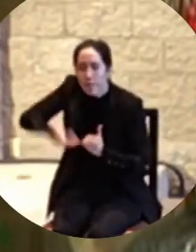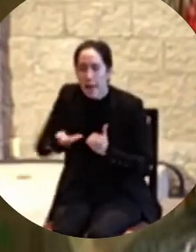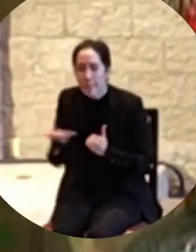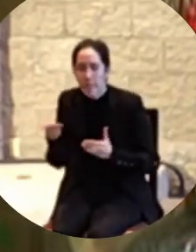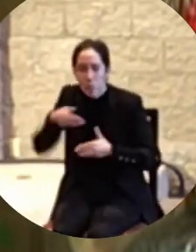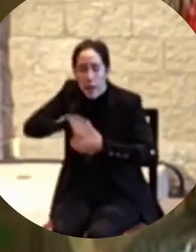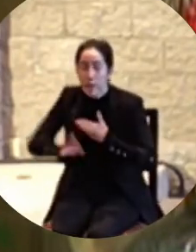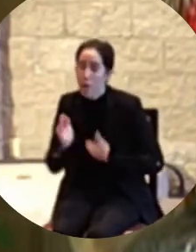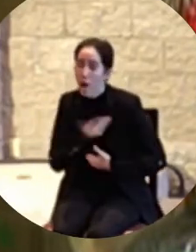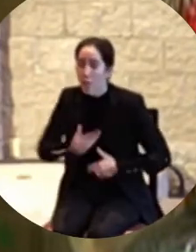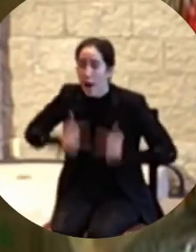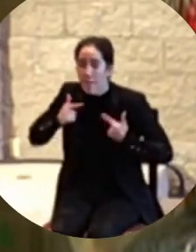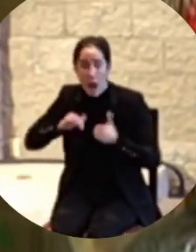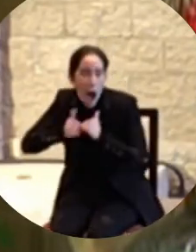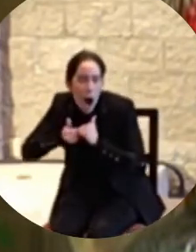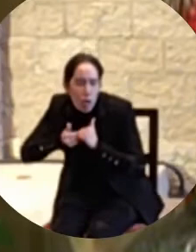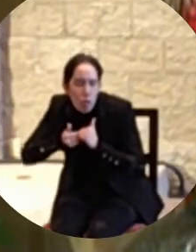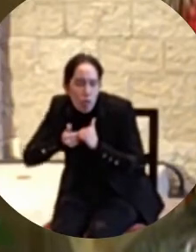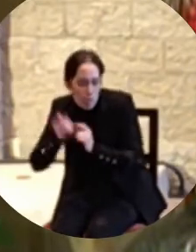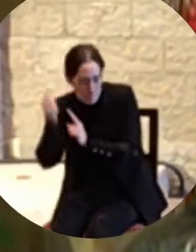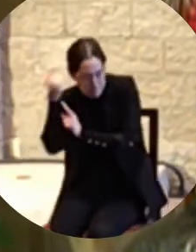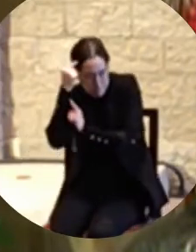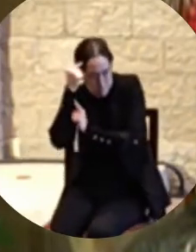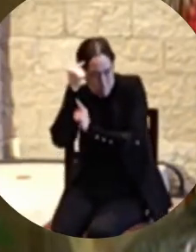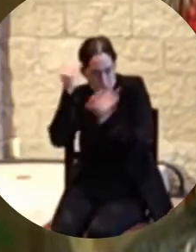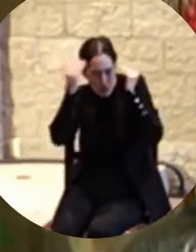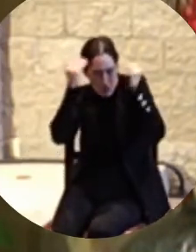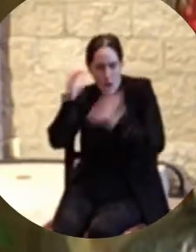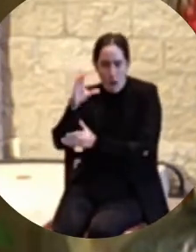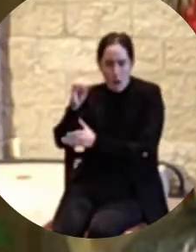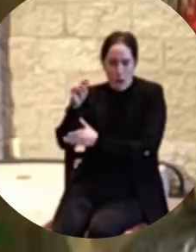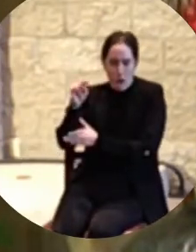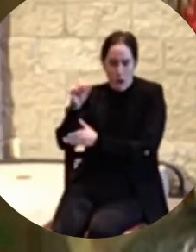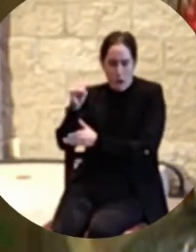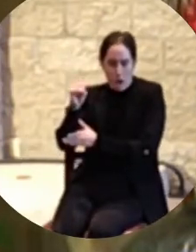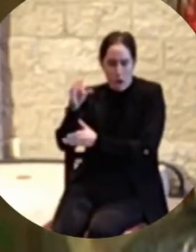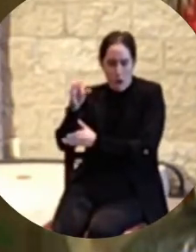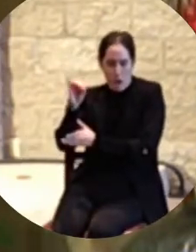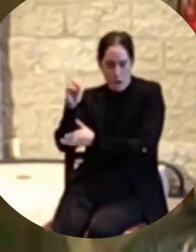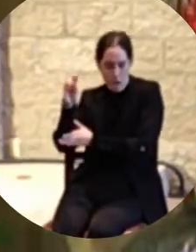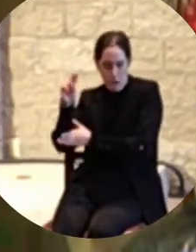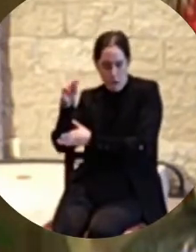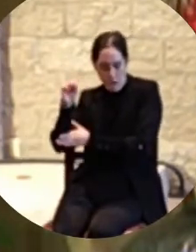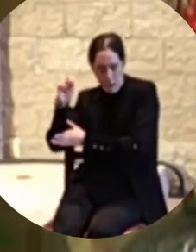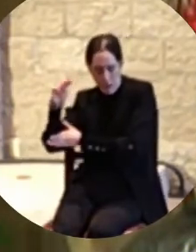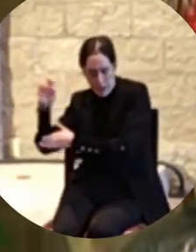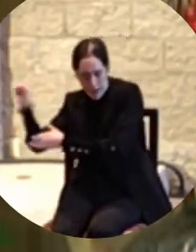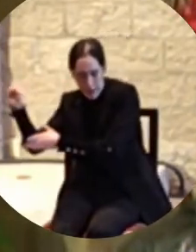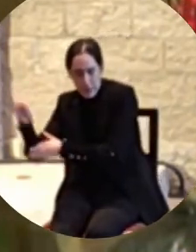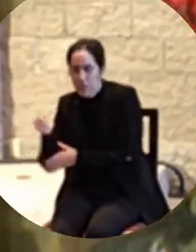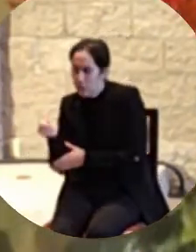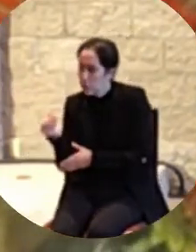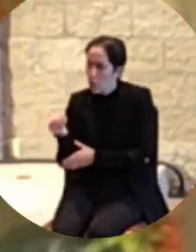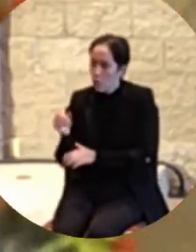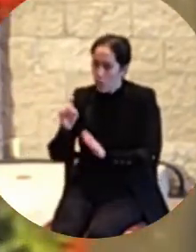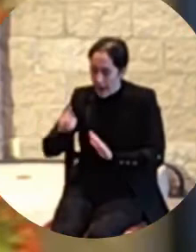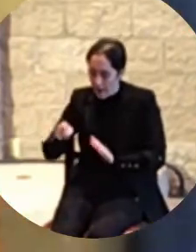stop. We want to stop so we can stop experiencing the suffering and